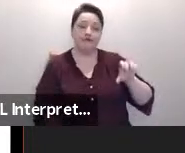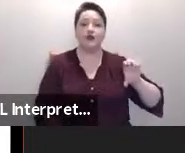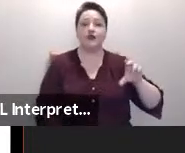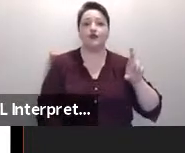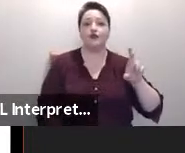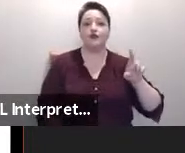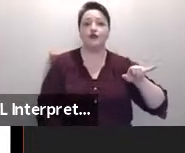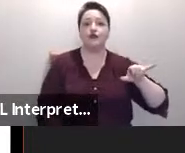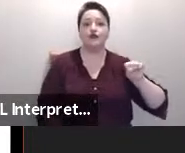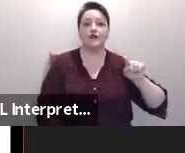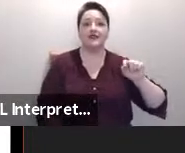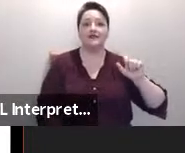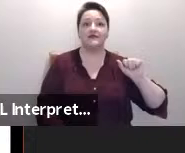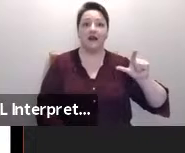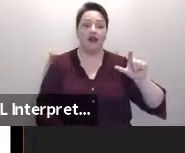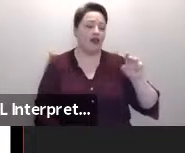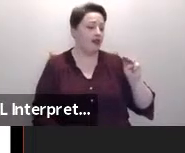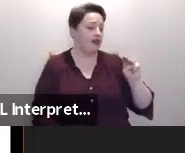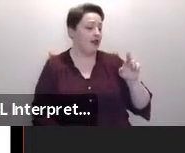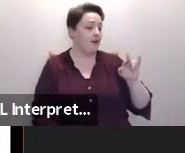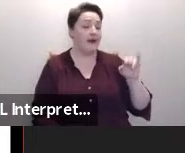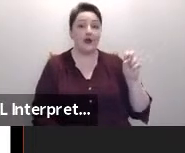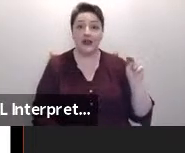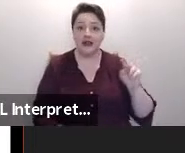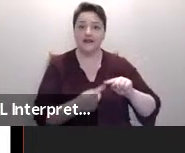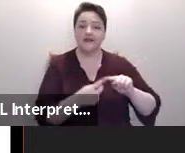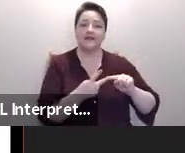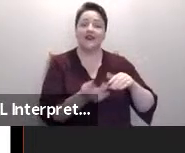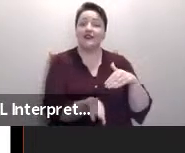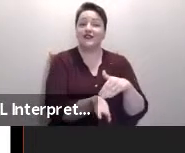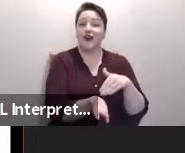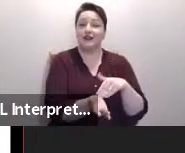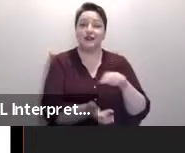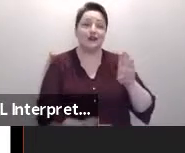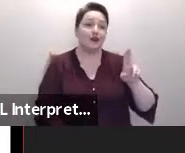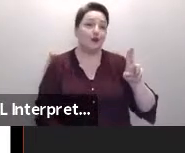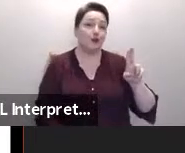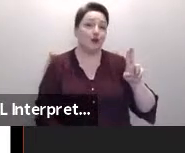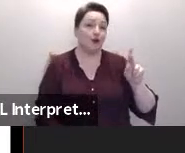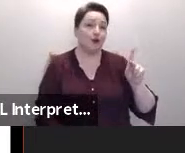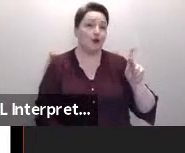Marion, Dr. Bakosi and